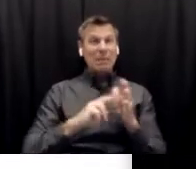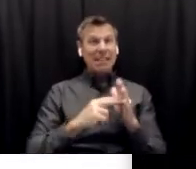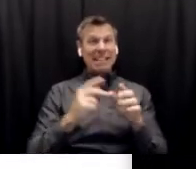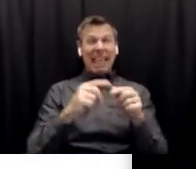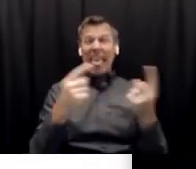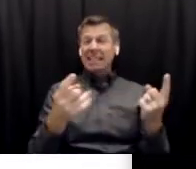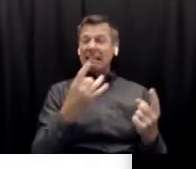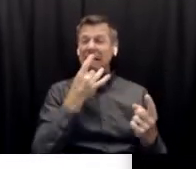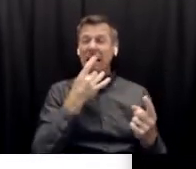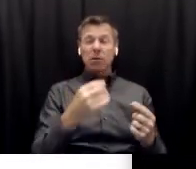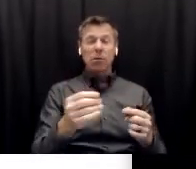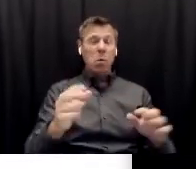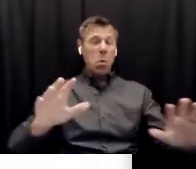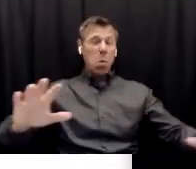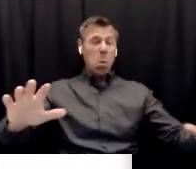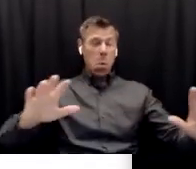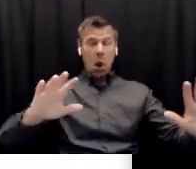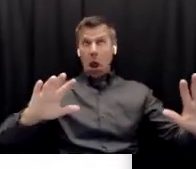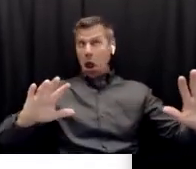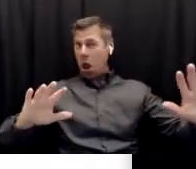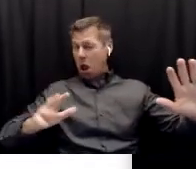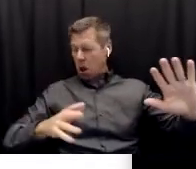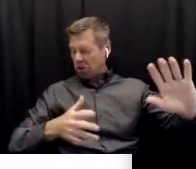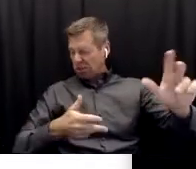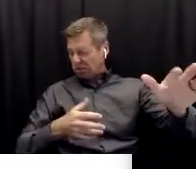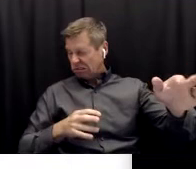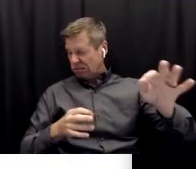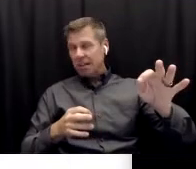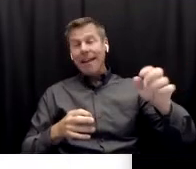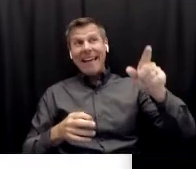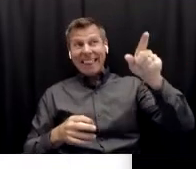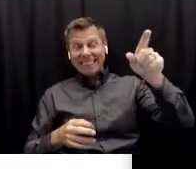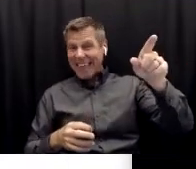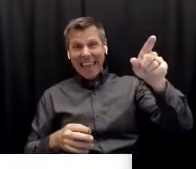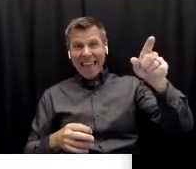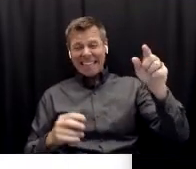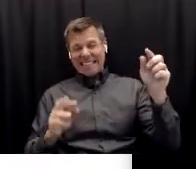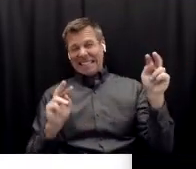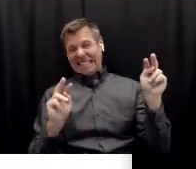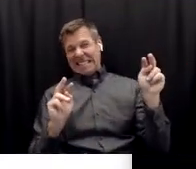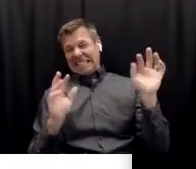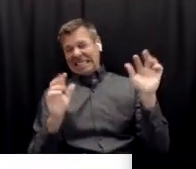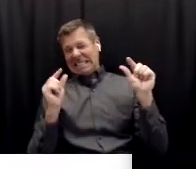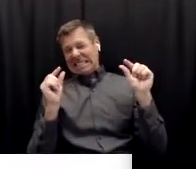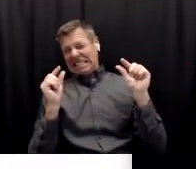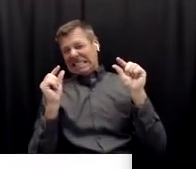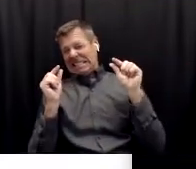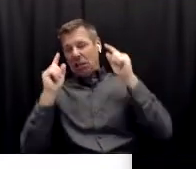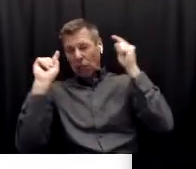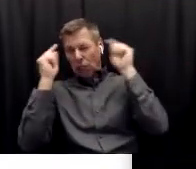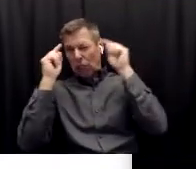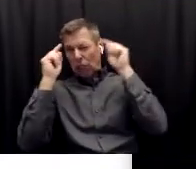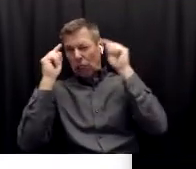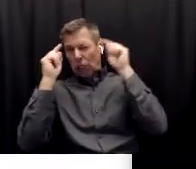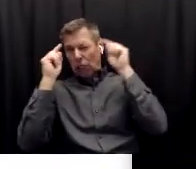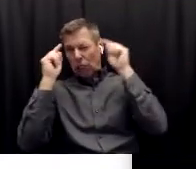migraine-inducing bright, rather. So maybe you don't need to be giving yourself a migraine if you're only going to be flying 10, 15 feet